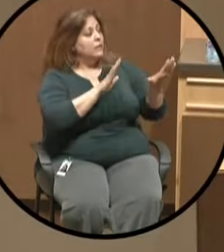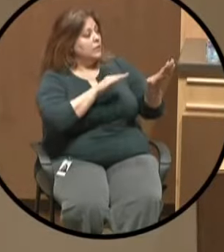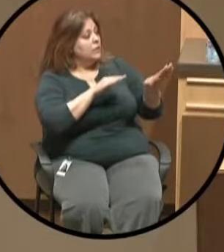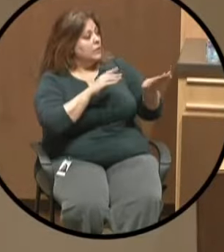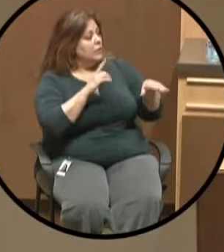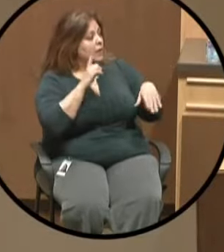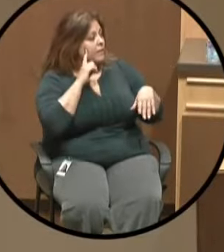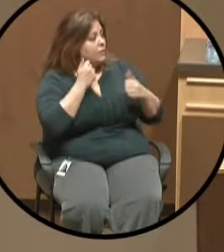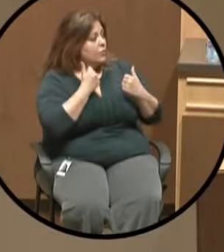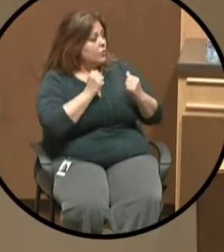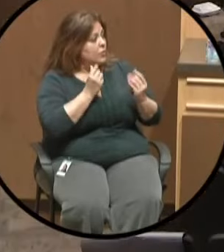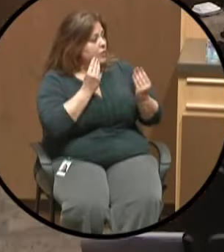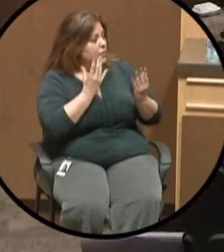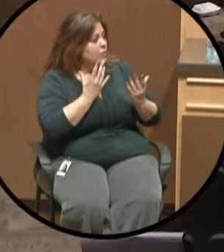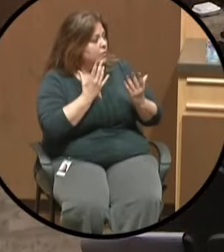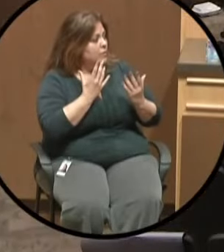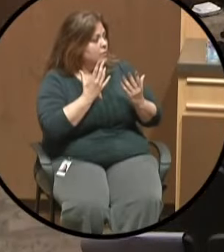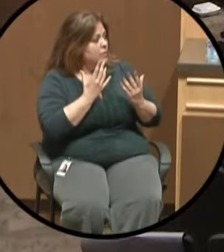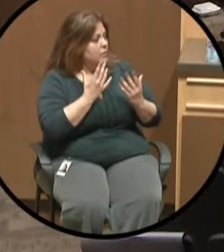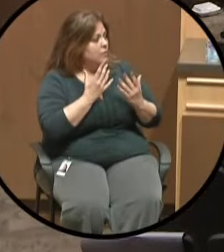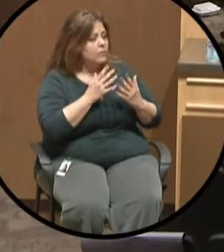word?